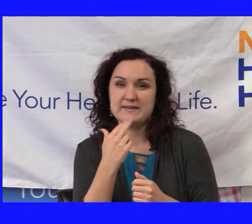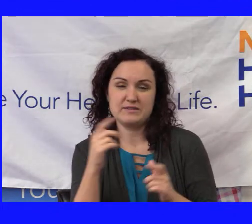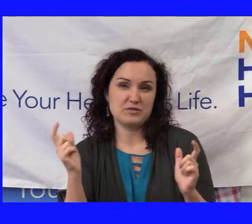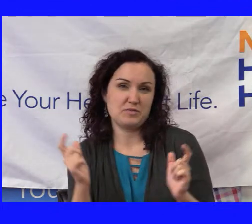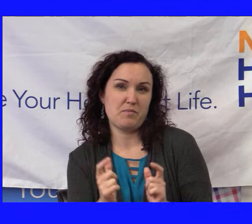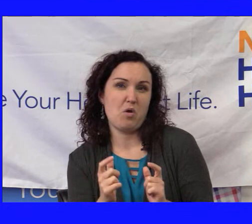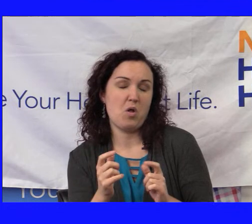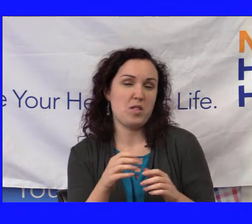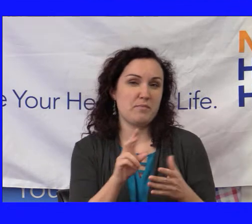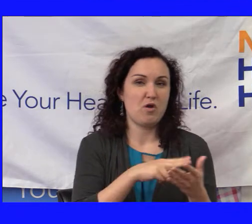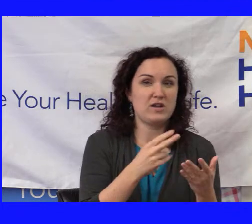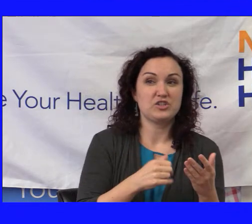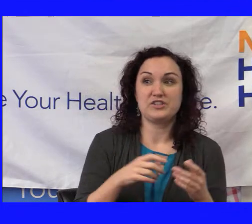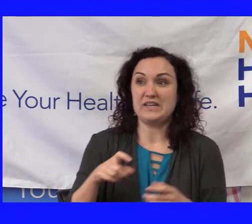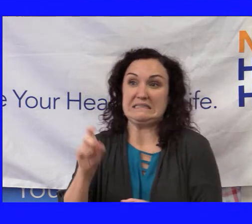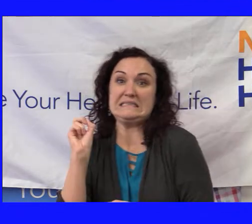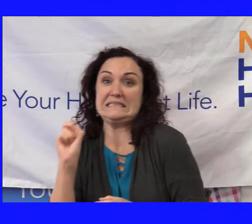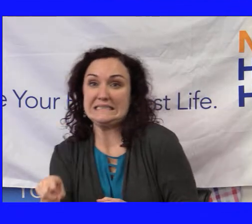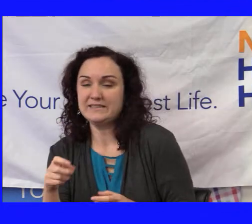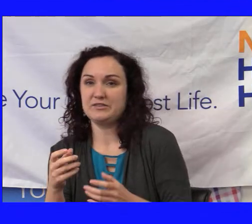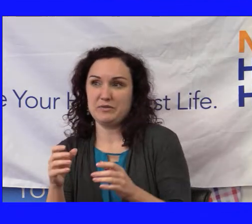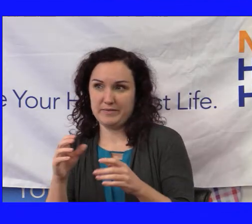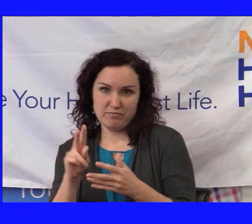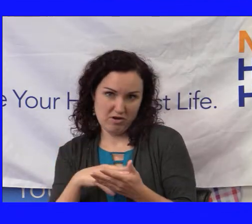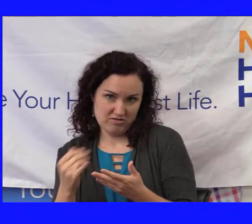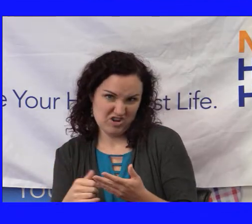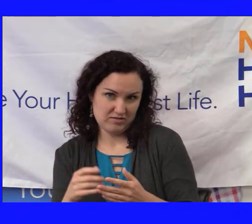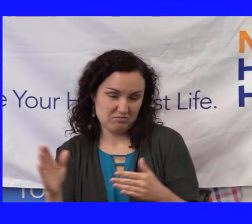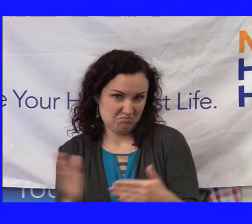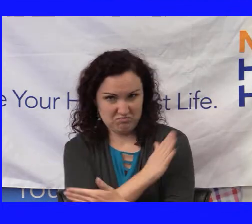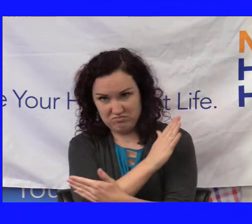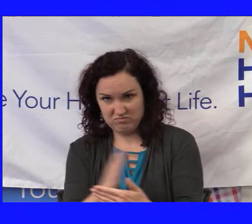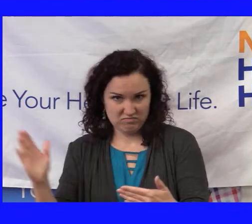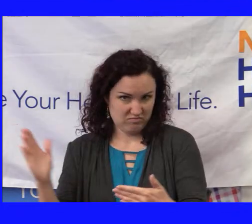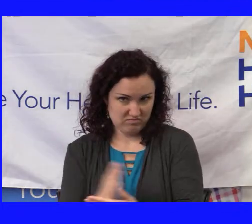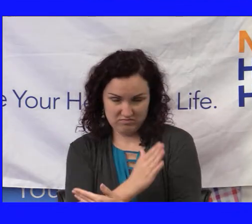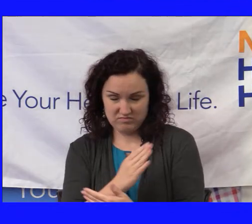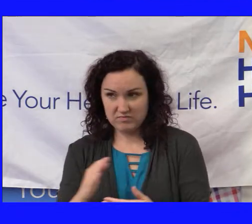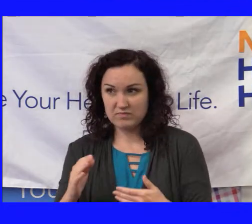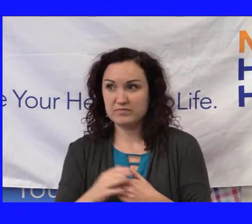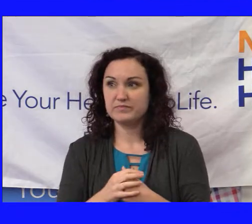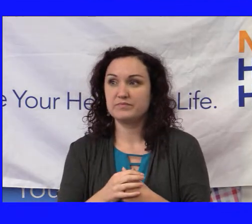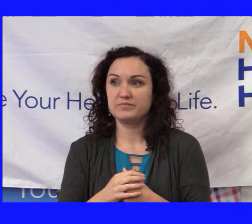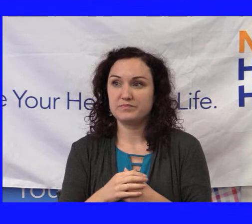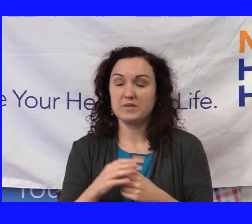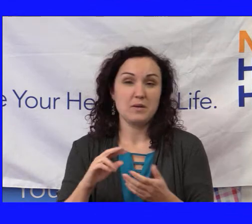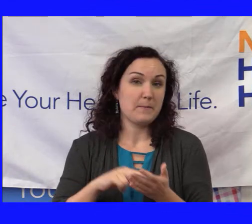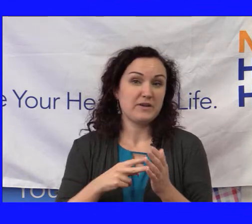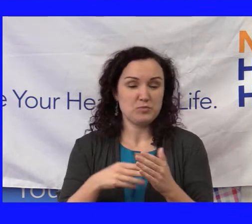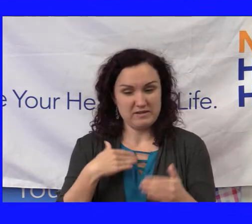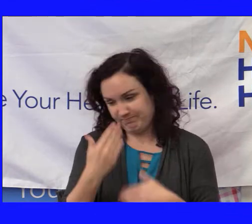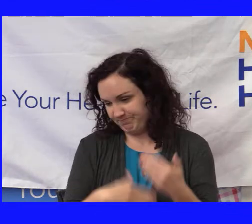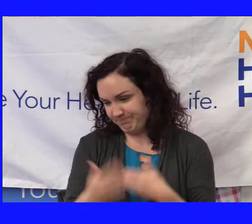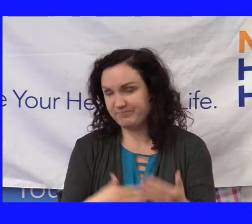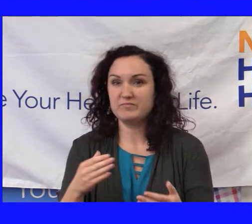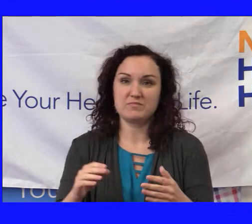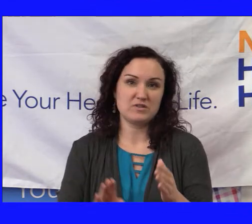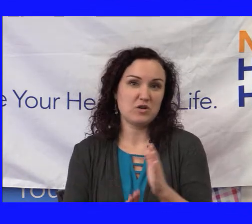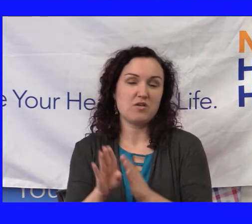scale projects and urgent projects where the scope is well defined. It allows us to move quickly into